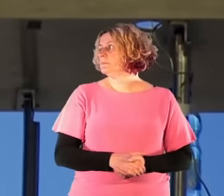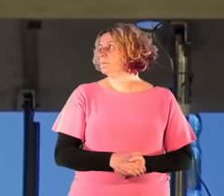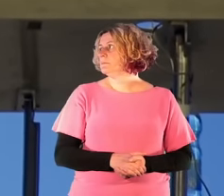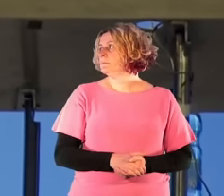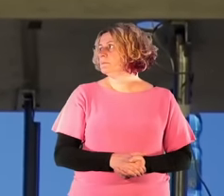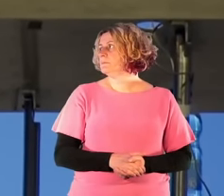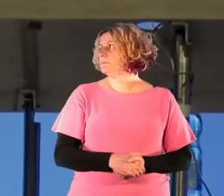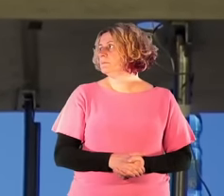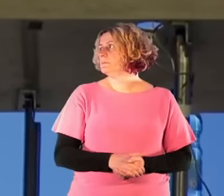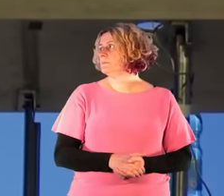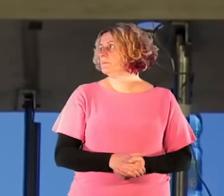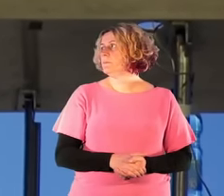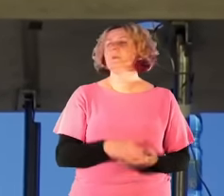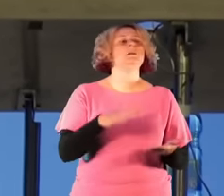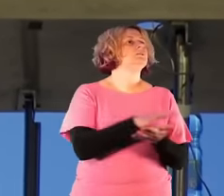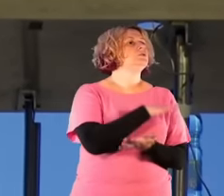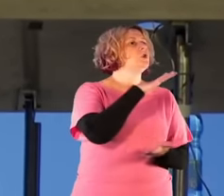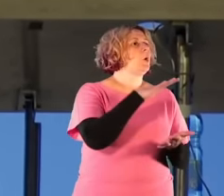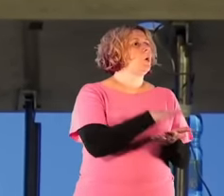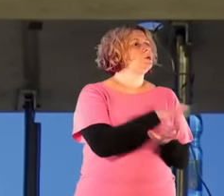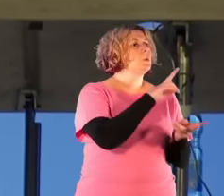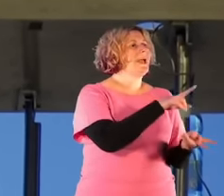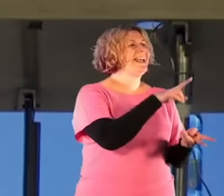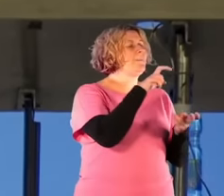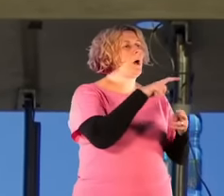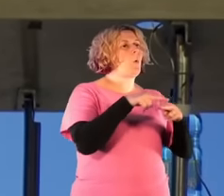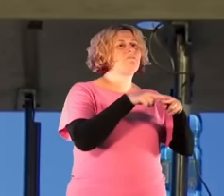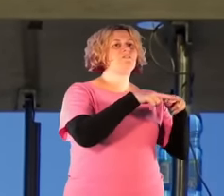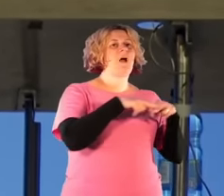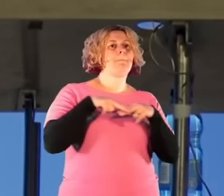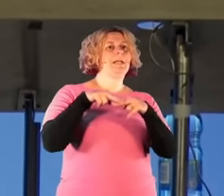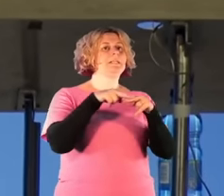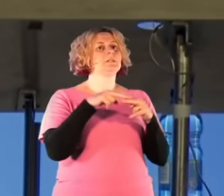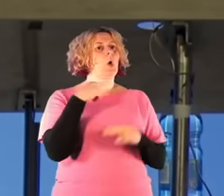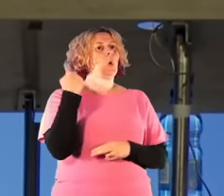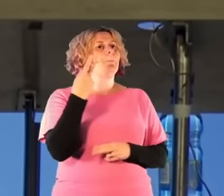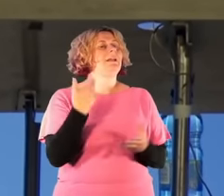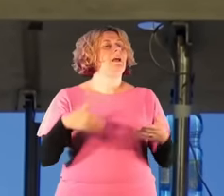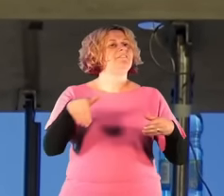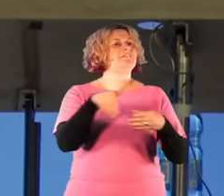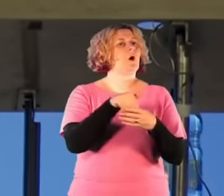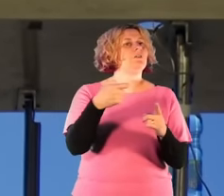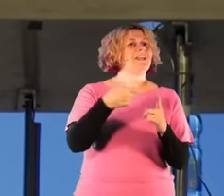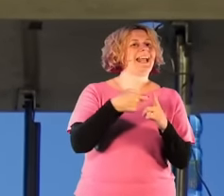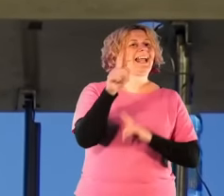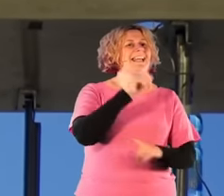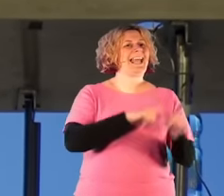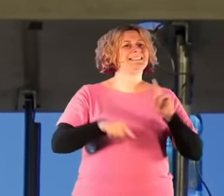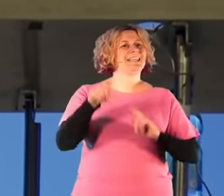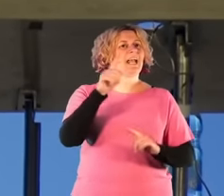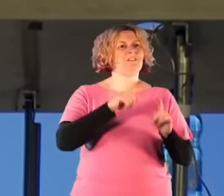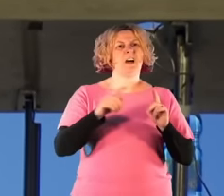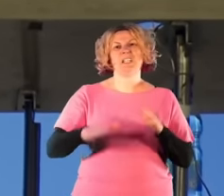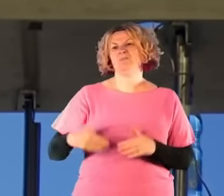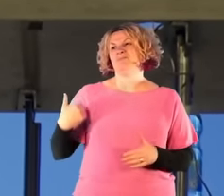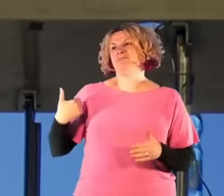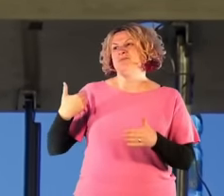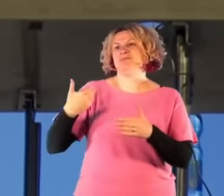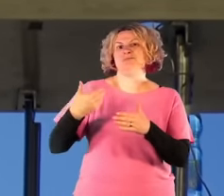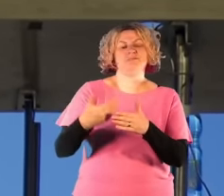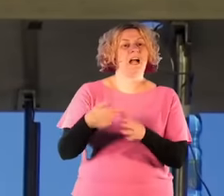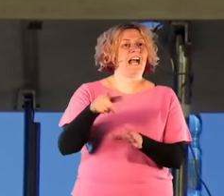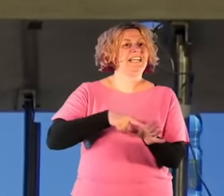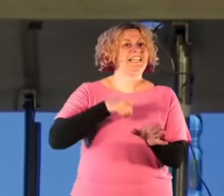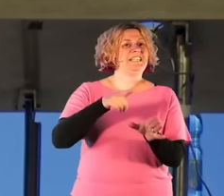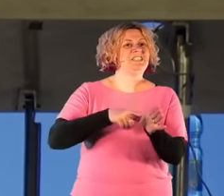Yeah, it really is a joy to hear about some of the families that have been coming to Keswick for years now, coming up and telling me about how their kids or their grandchildren are